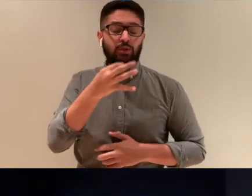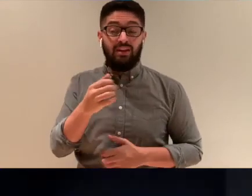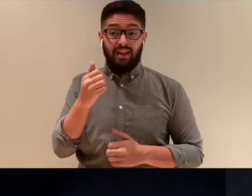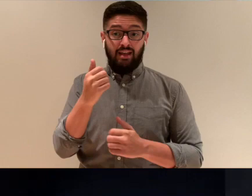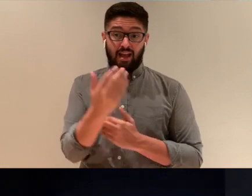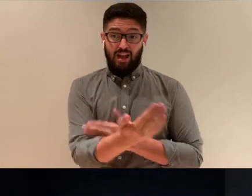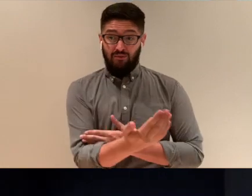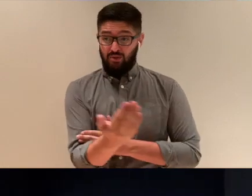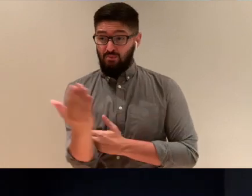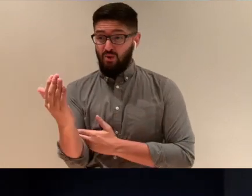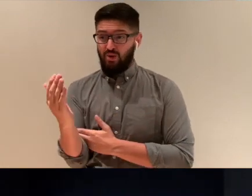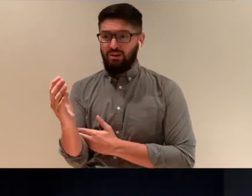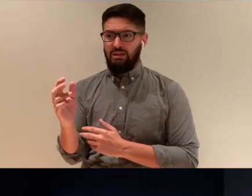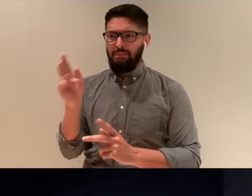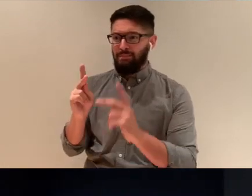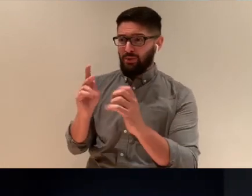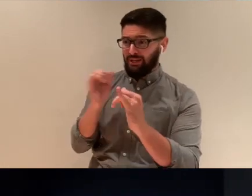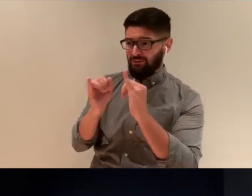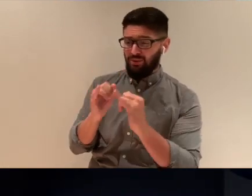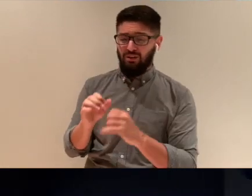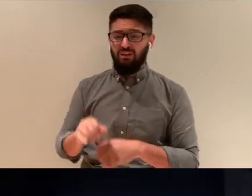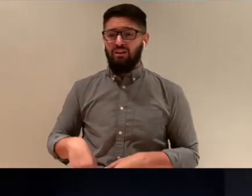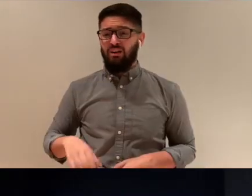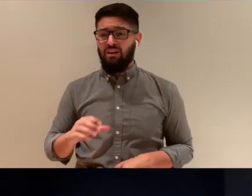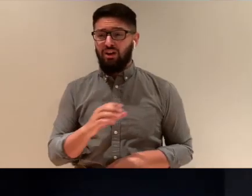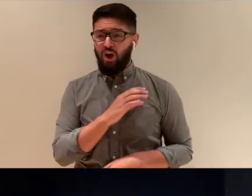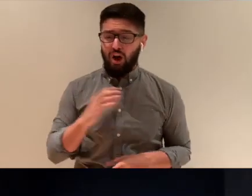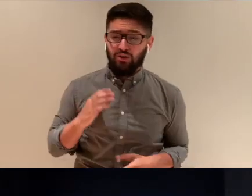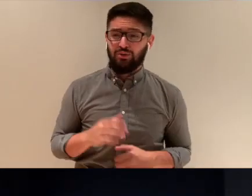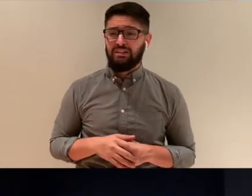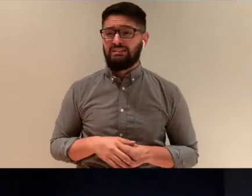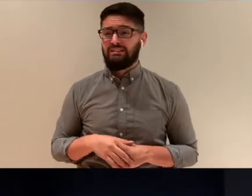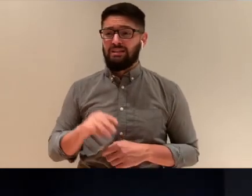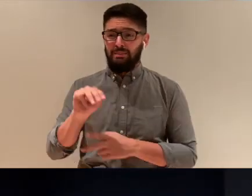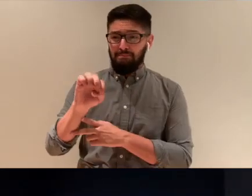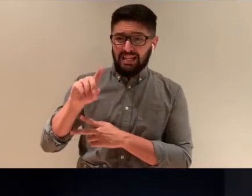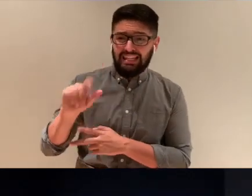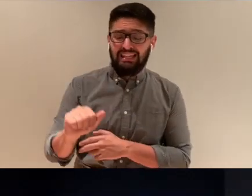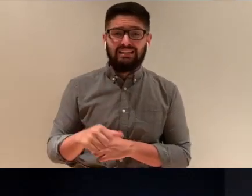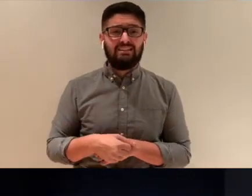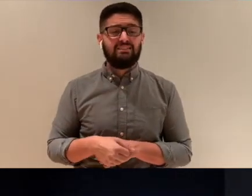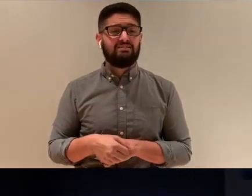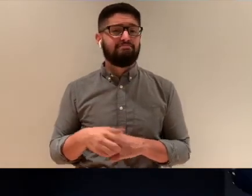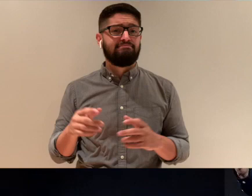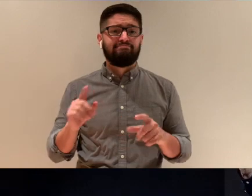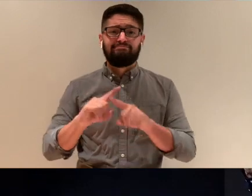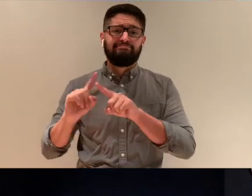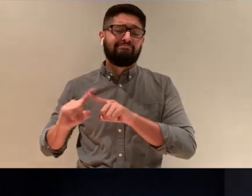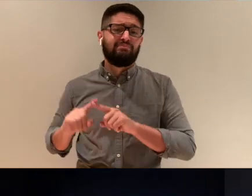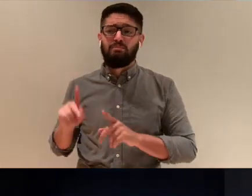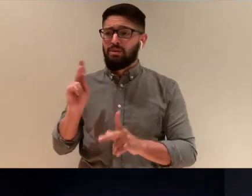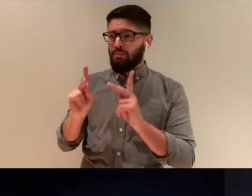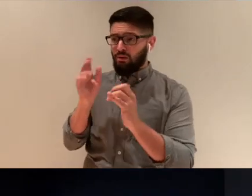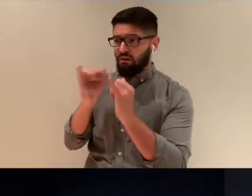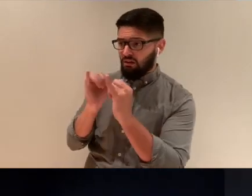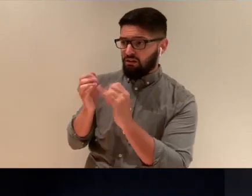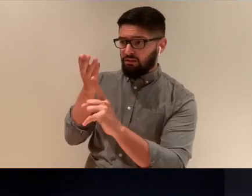And so every morning, he's being interviewed by Congress, by politicians, by the media, by all these people.